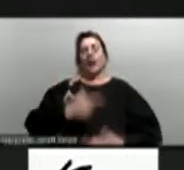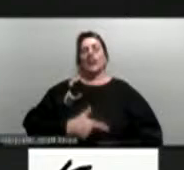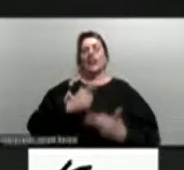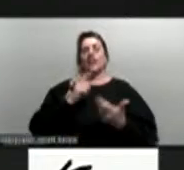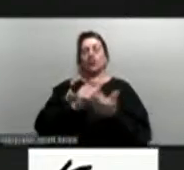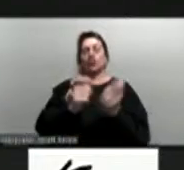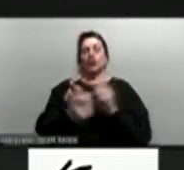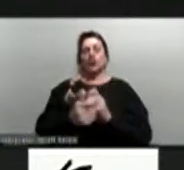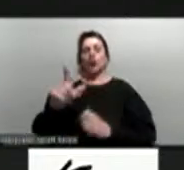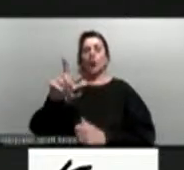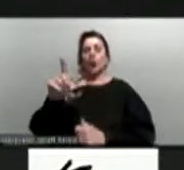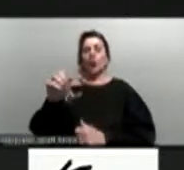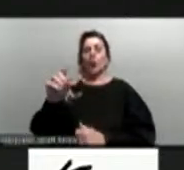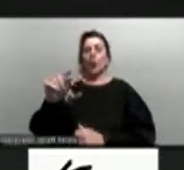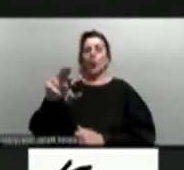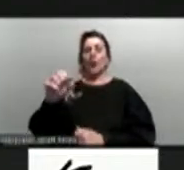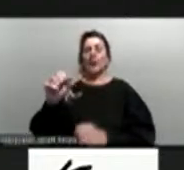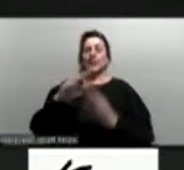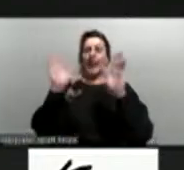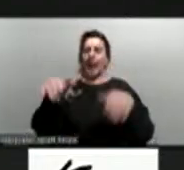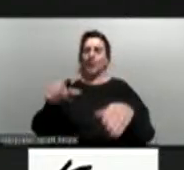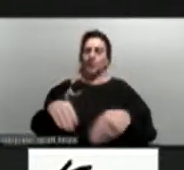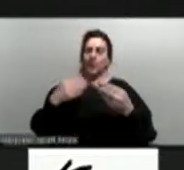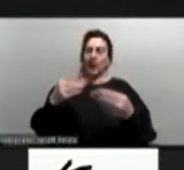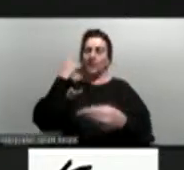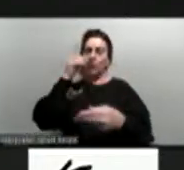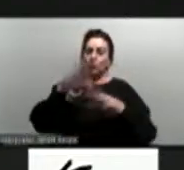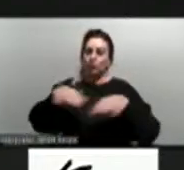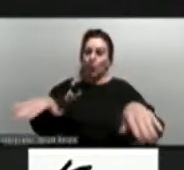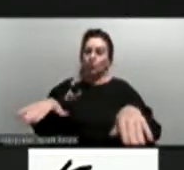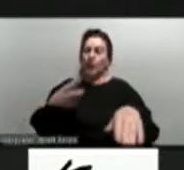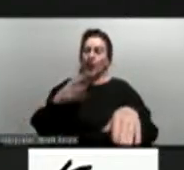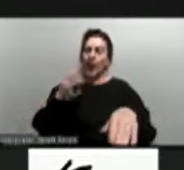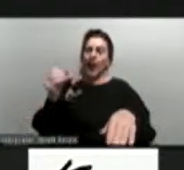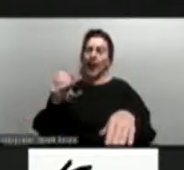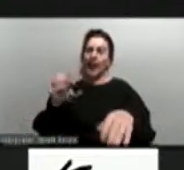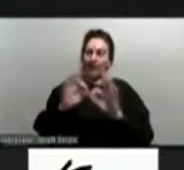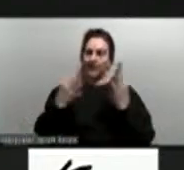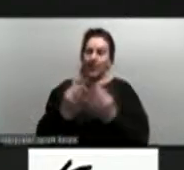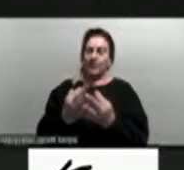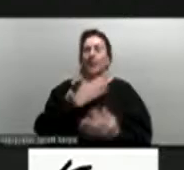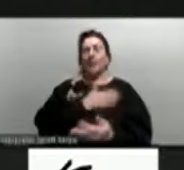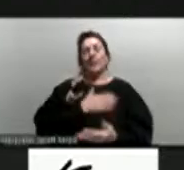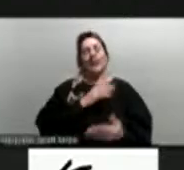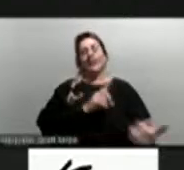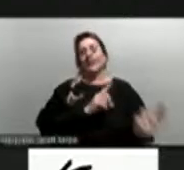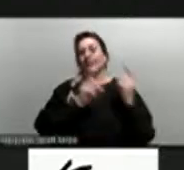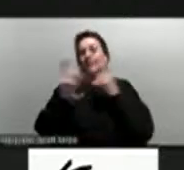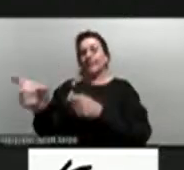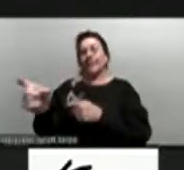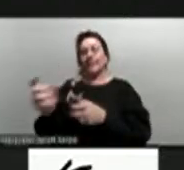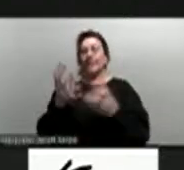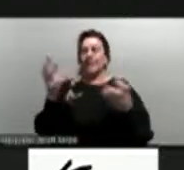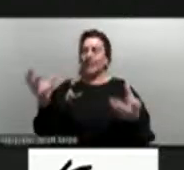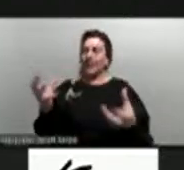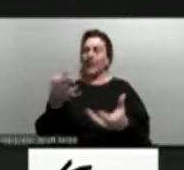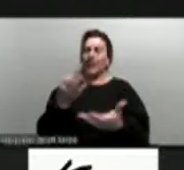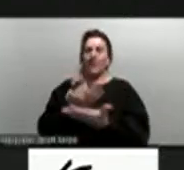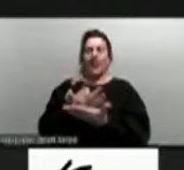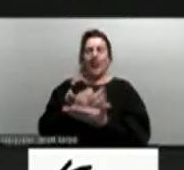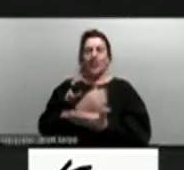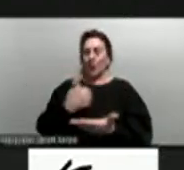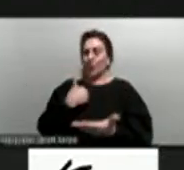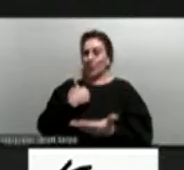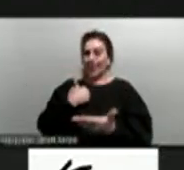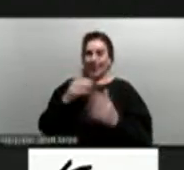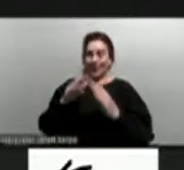House provides to children and families in our community, urging that you allocate much-needed funds as we continue to shelter more than 500